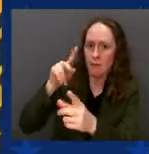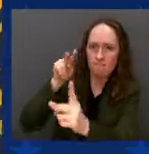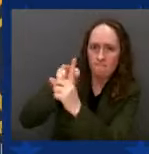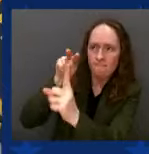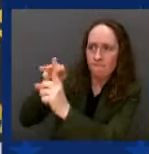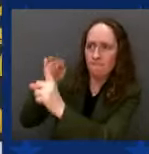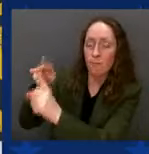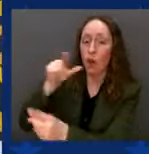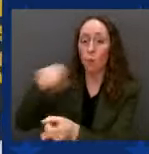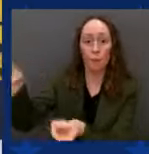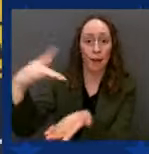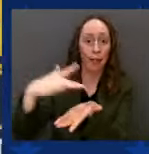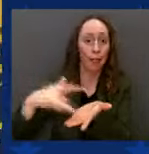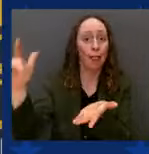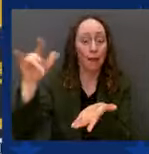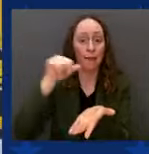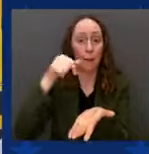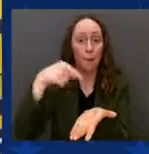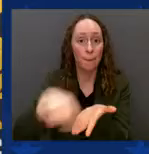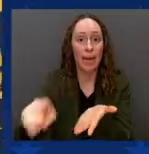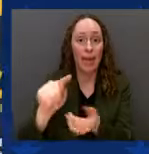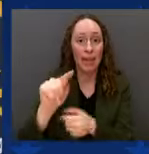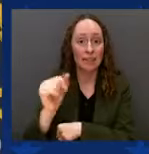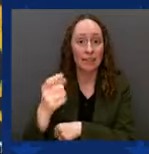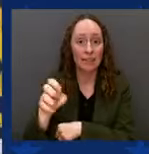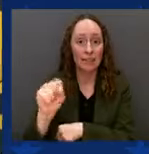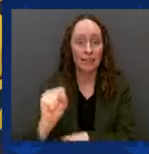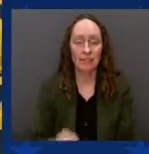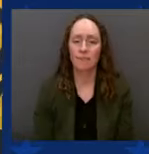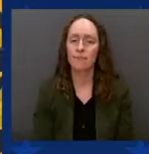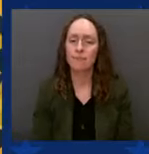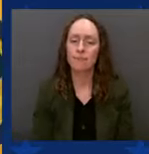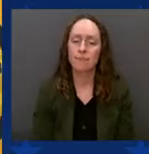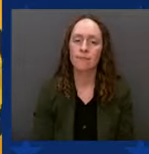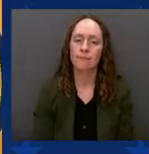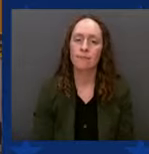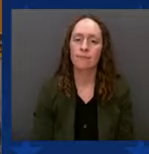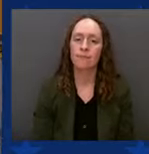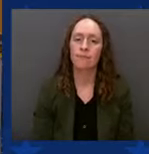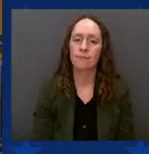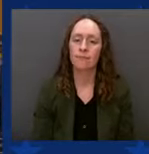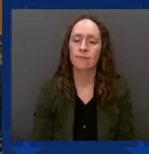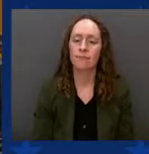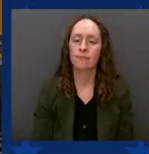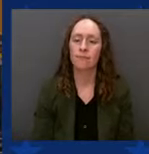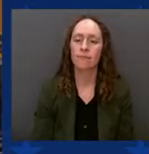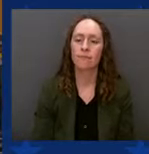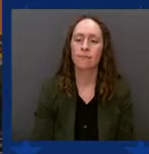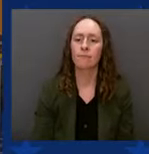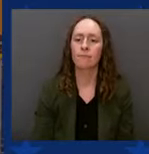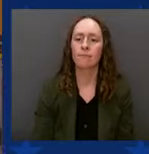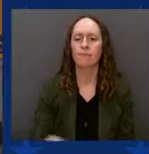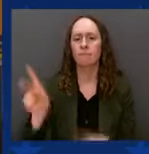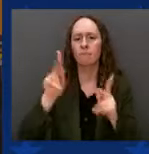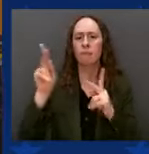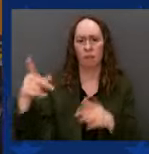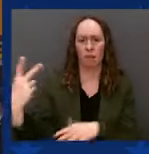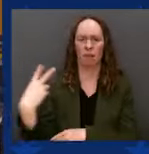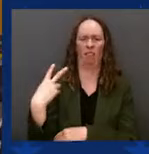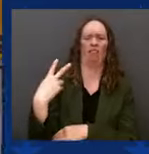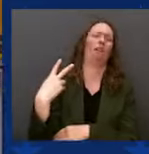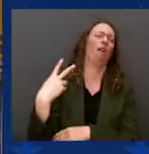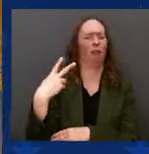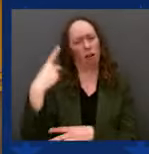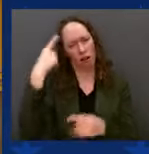up to $20,000 if you got a Pell Grant, or $10,000 for anybody who has a